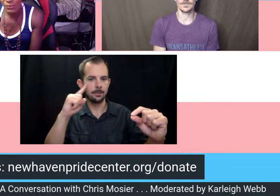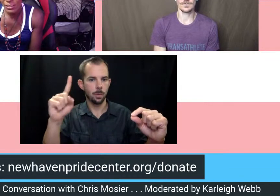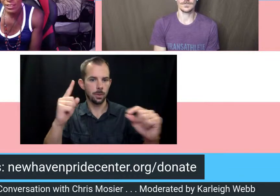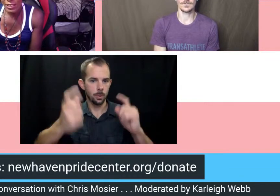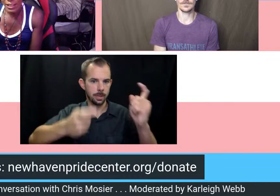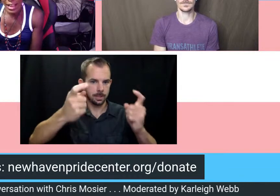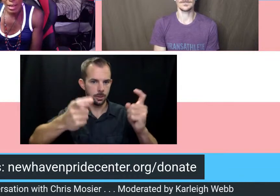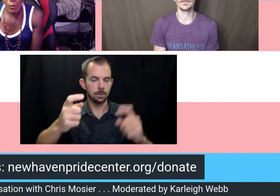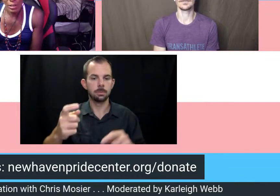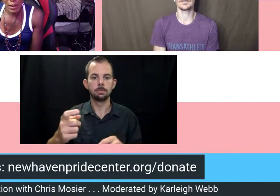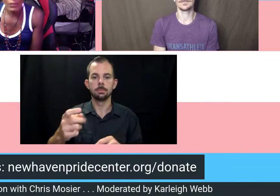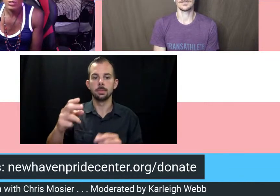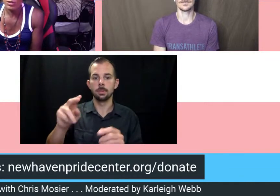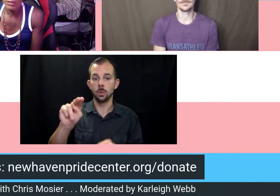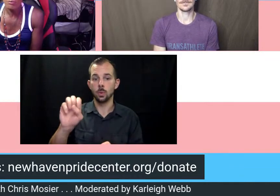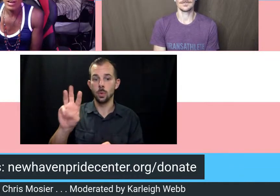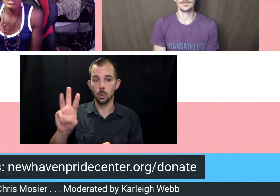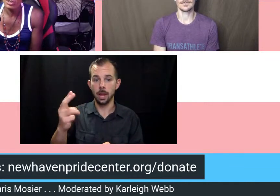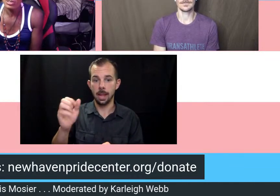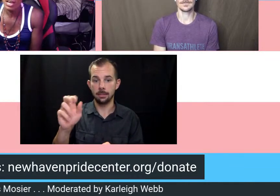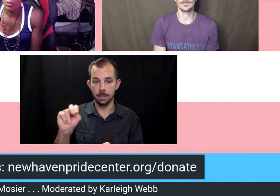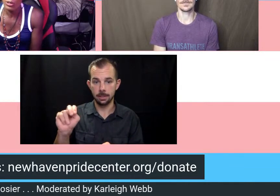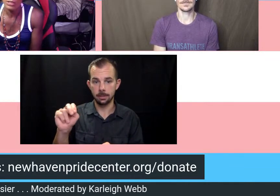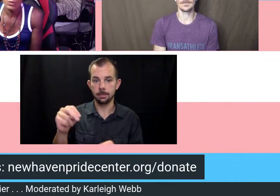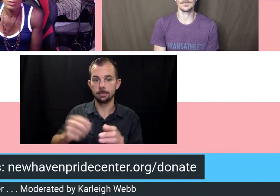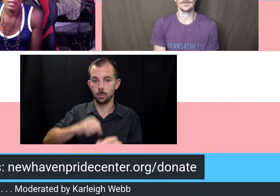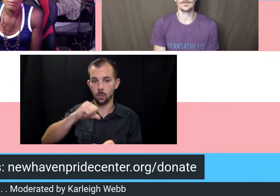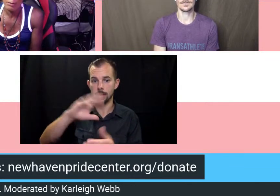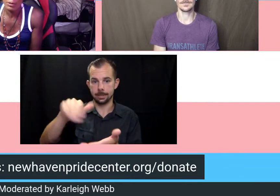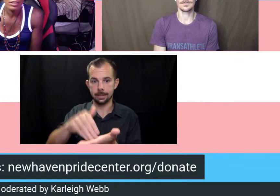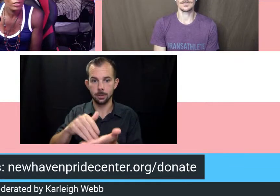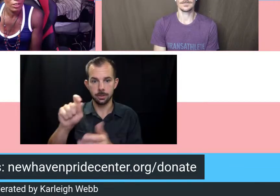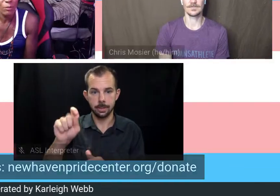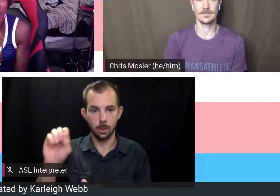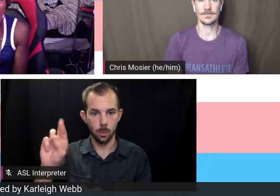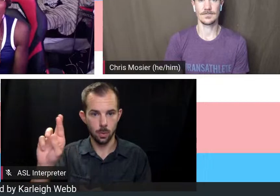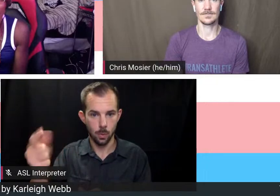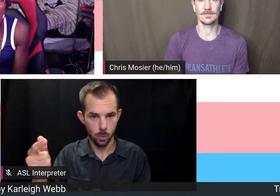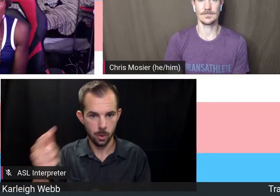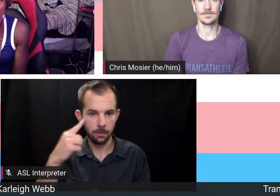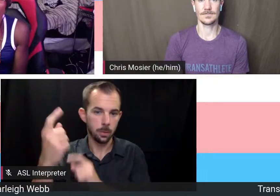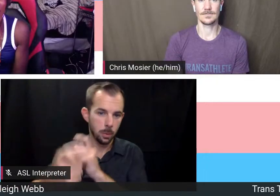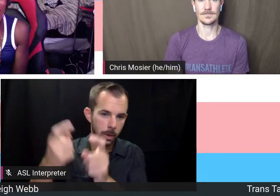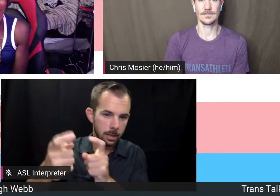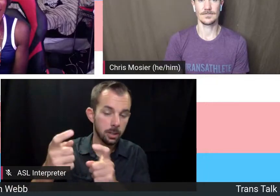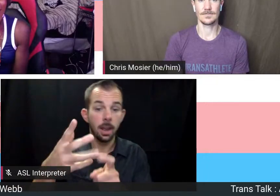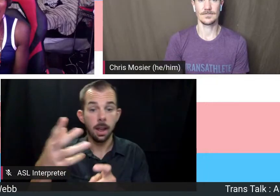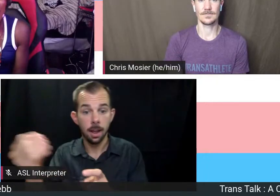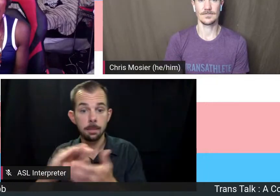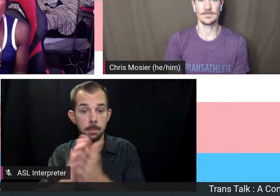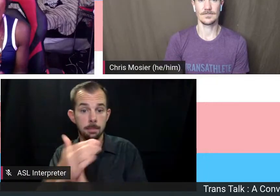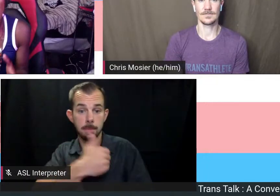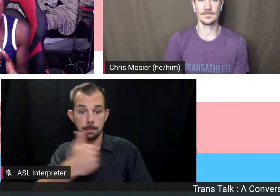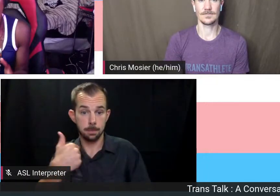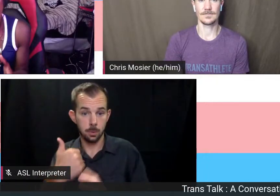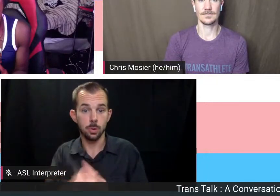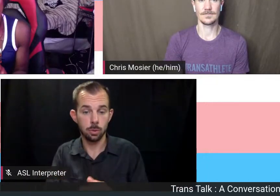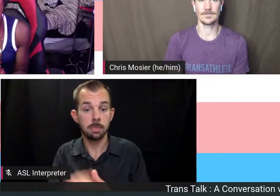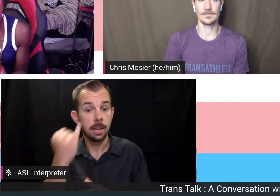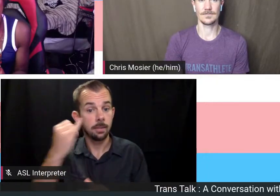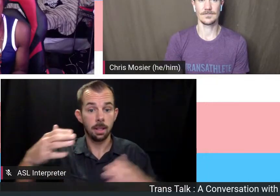newhavenpridecenter.org/donate. And while you're at it, newhavenpridecenter.org. If you're not a member, consider becoming one, and keep